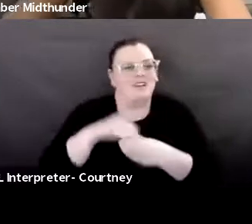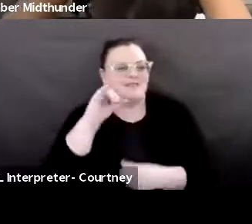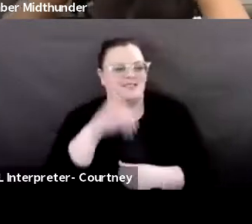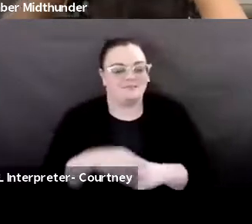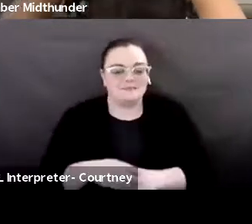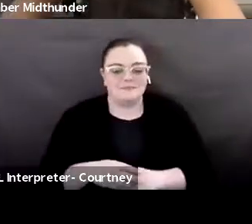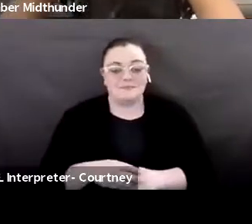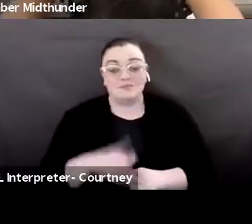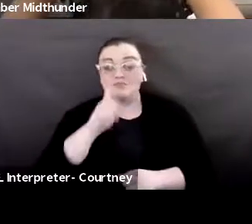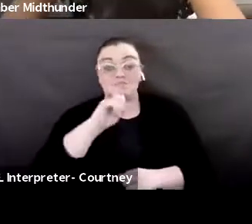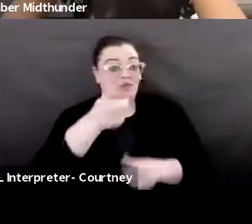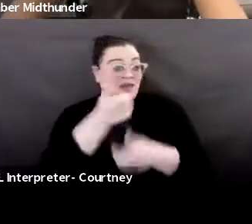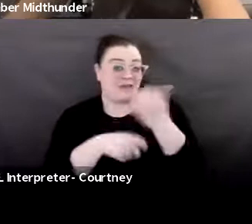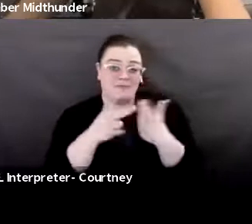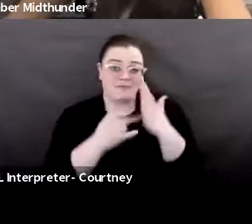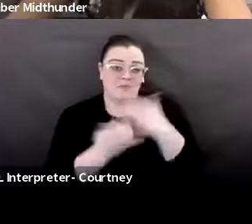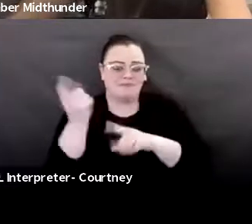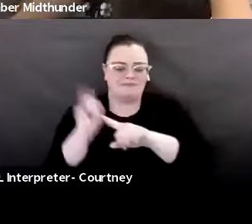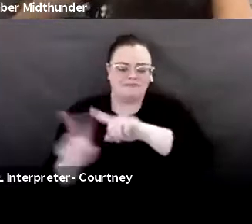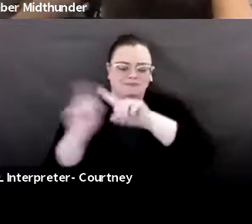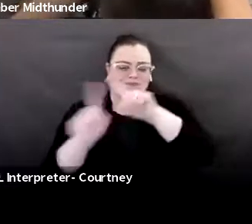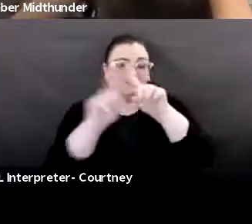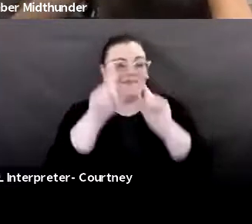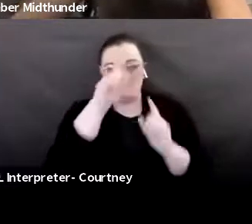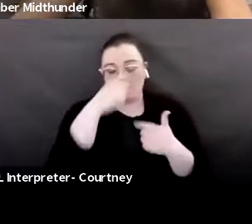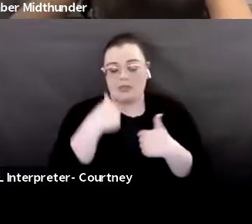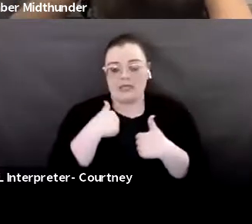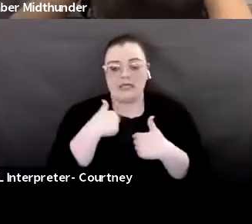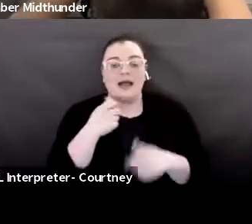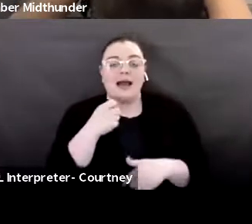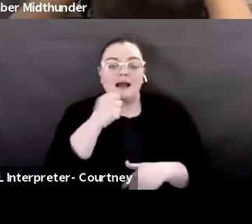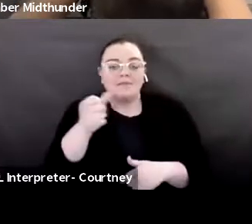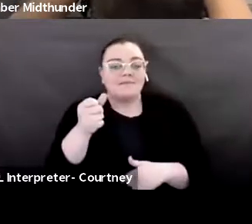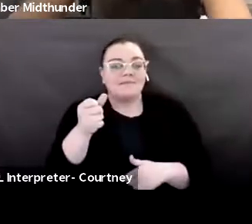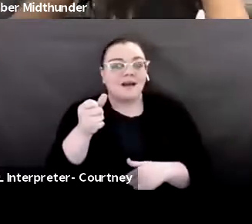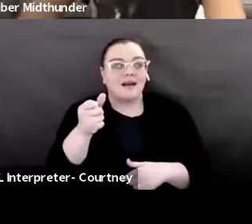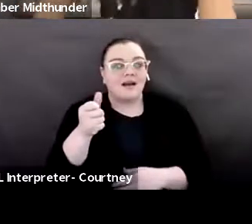every project is different. I know that for myself, I'm not hired.